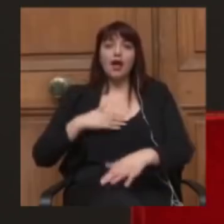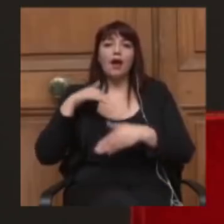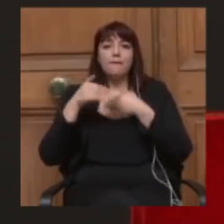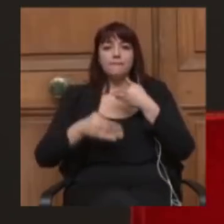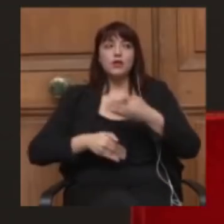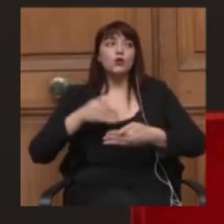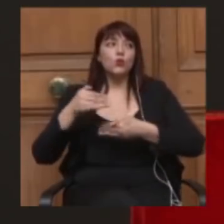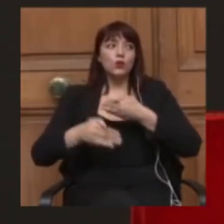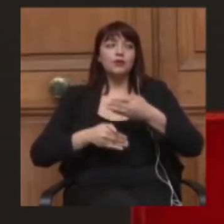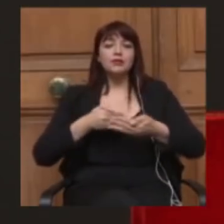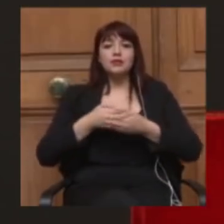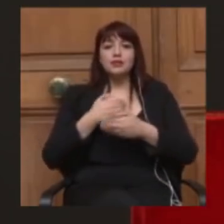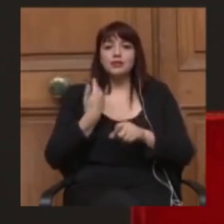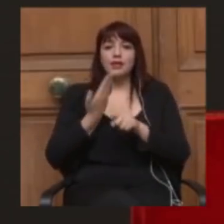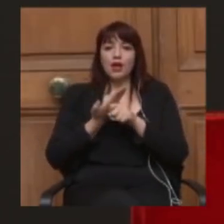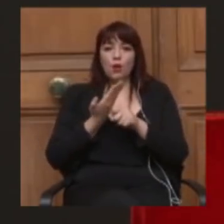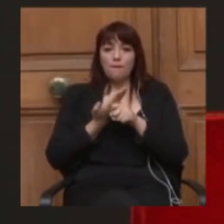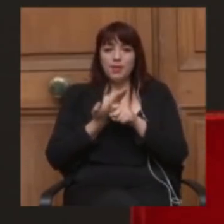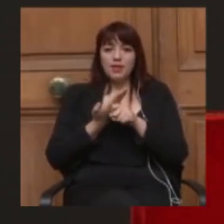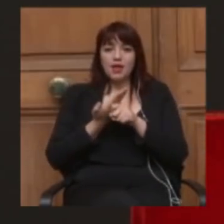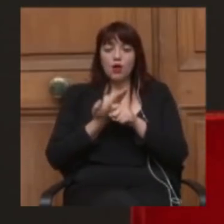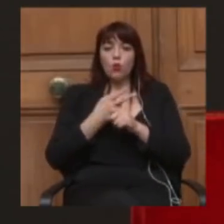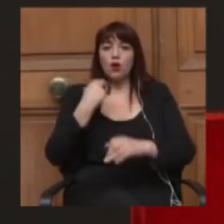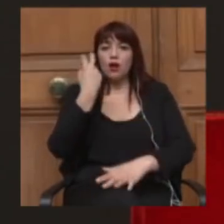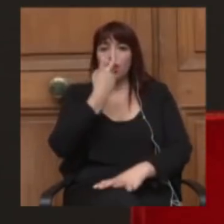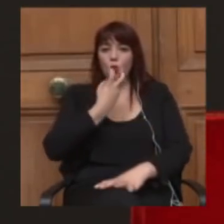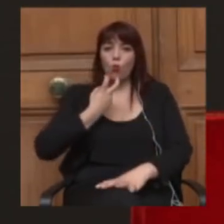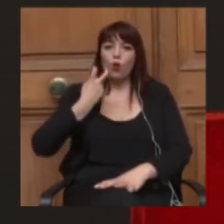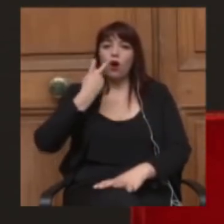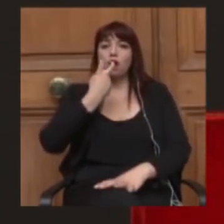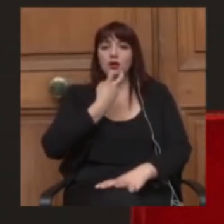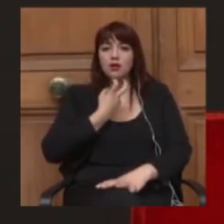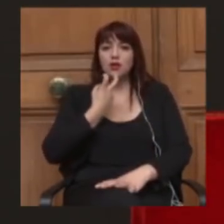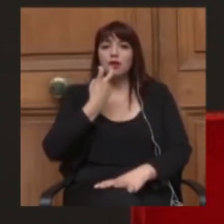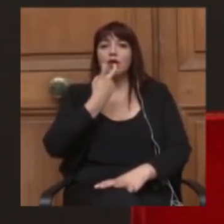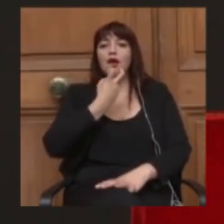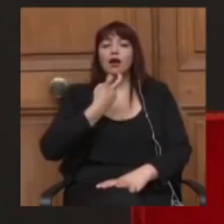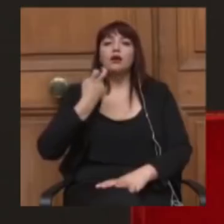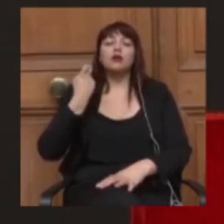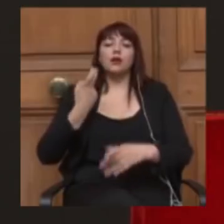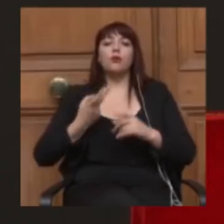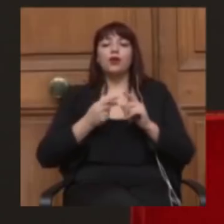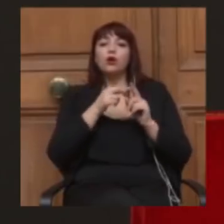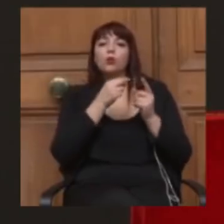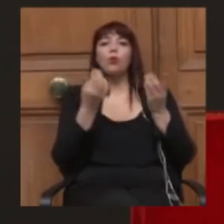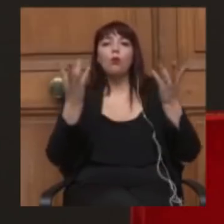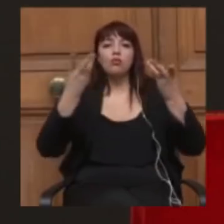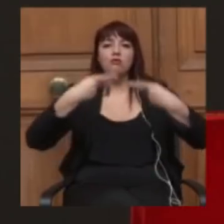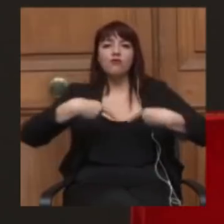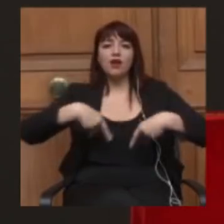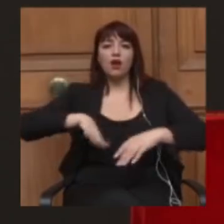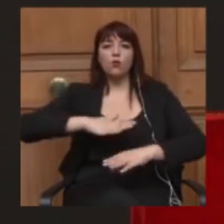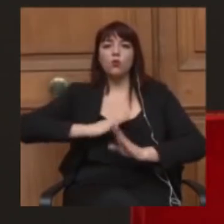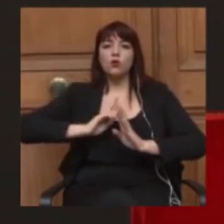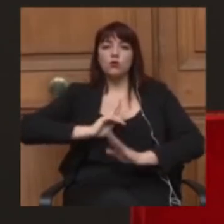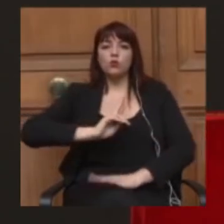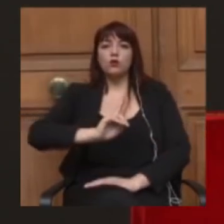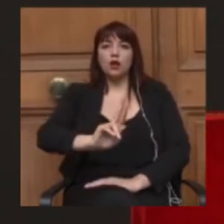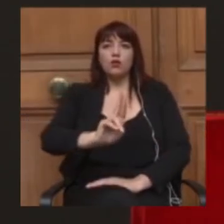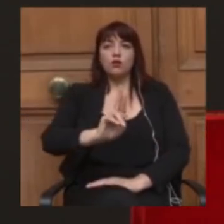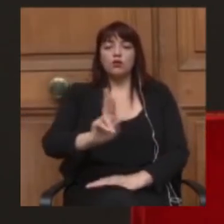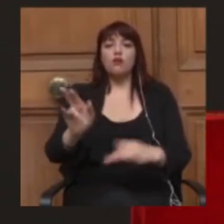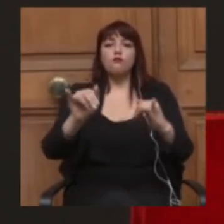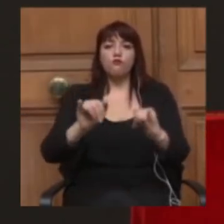a language that quantifies our results or that accepts forms of measurement that